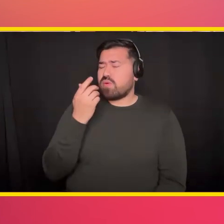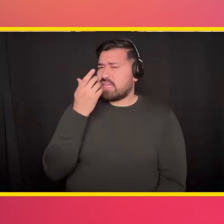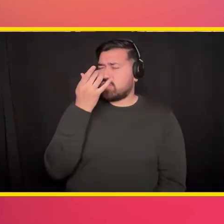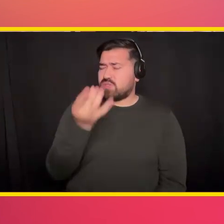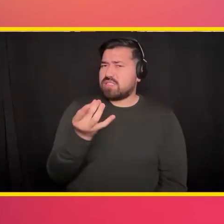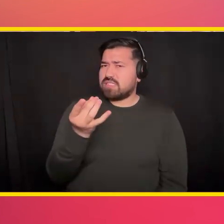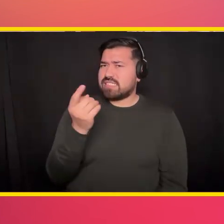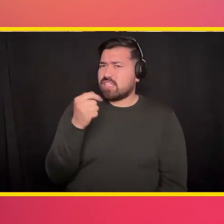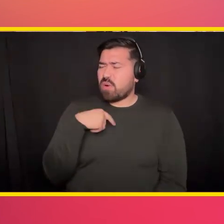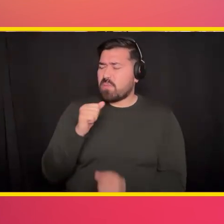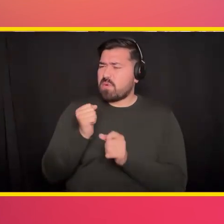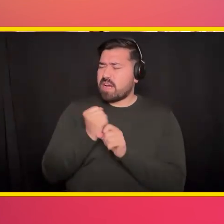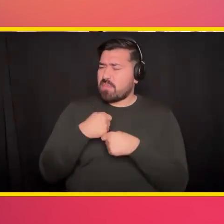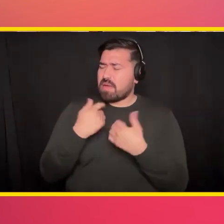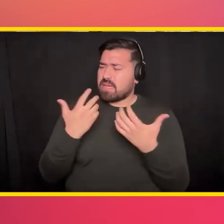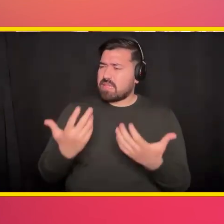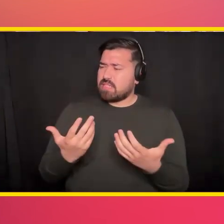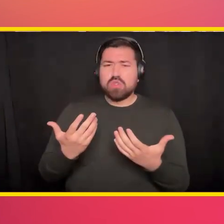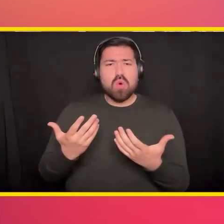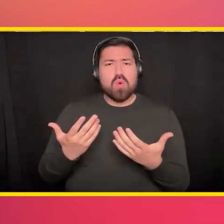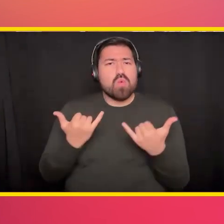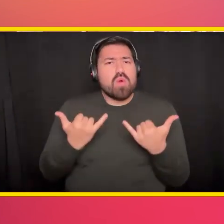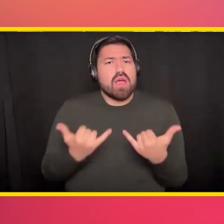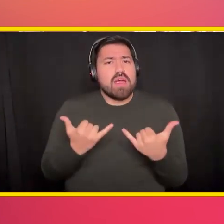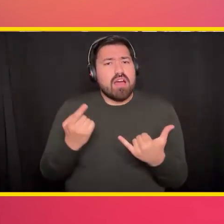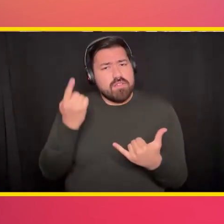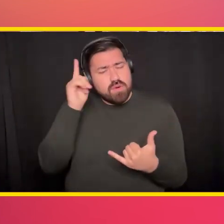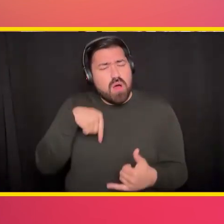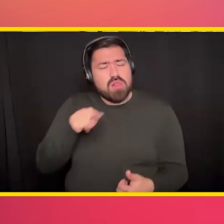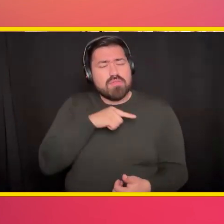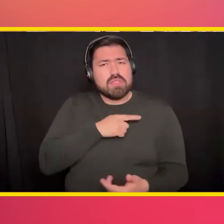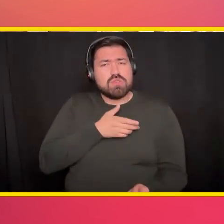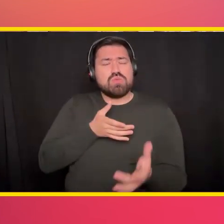bringing this and making it so present for all of us.